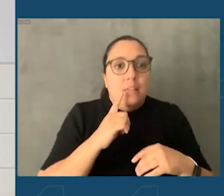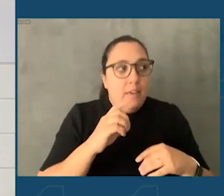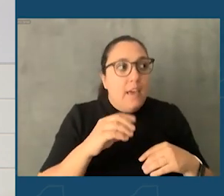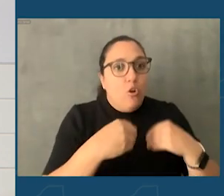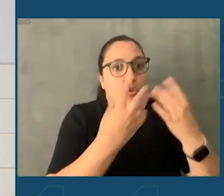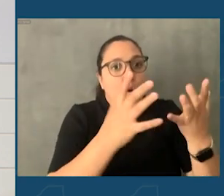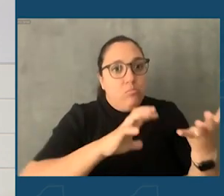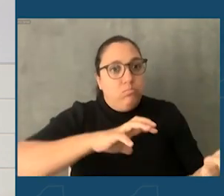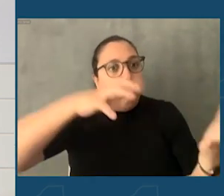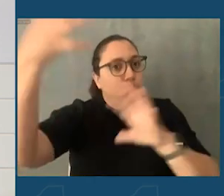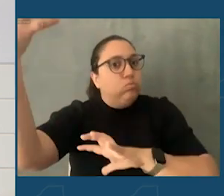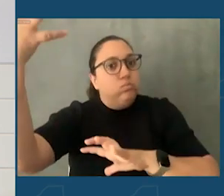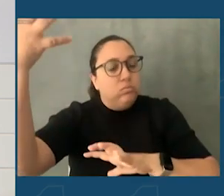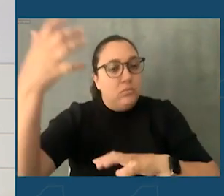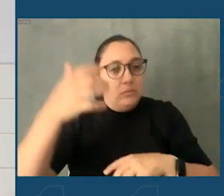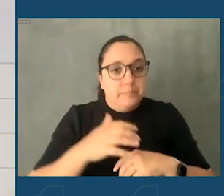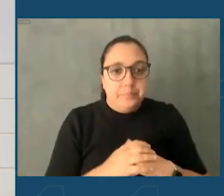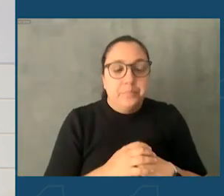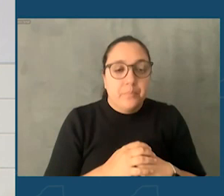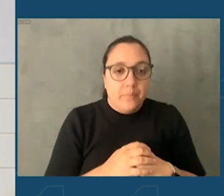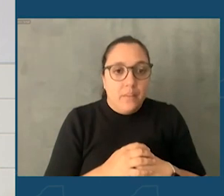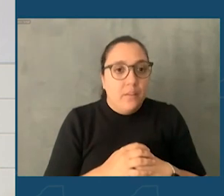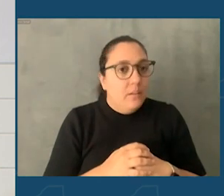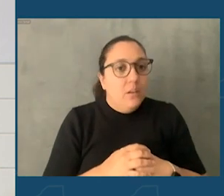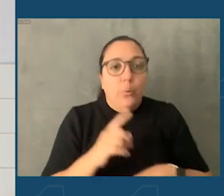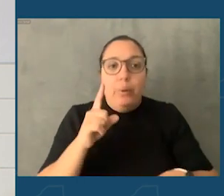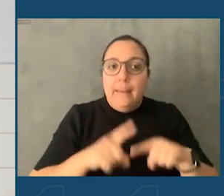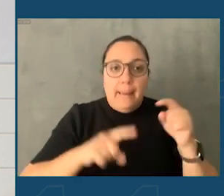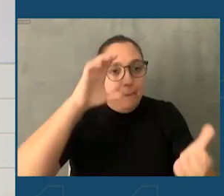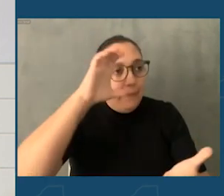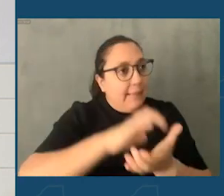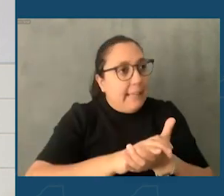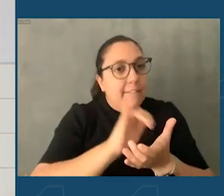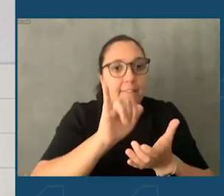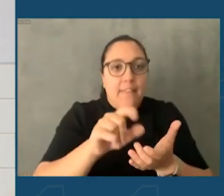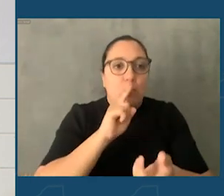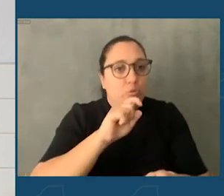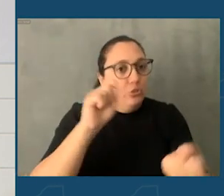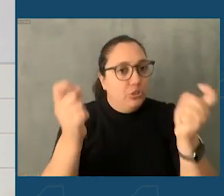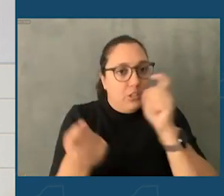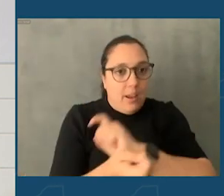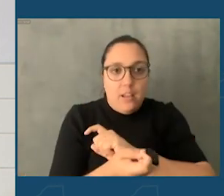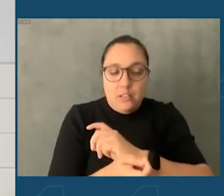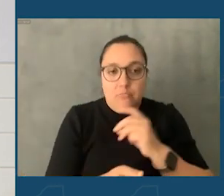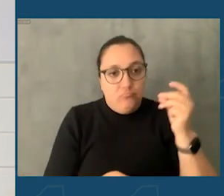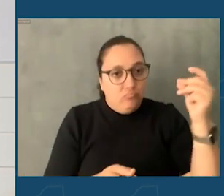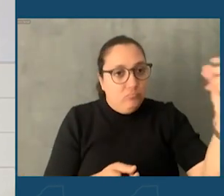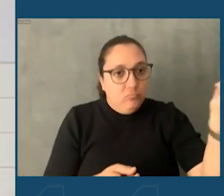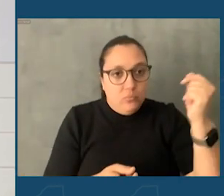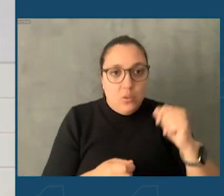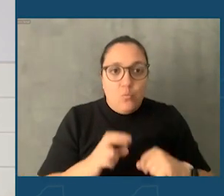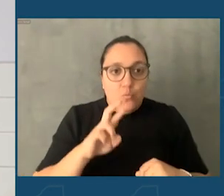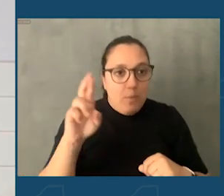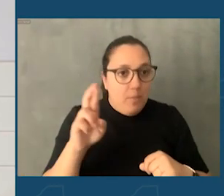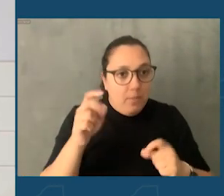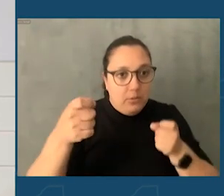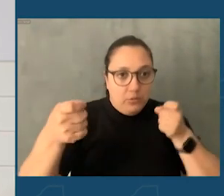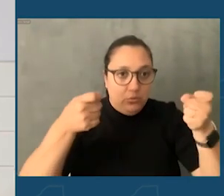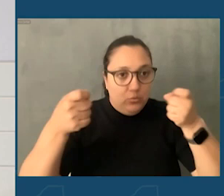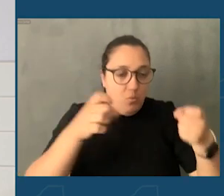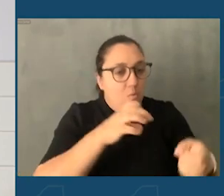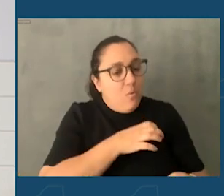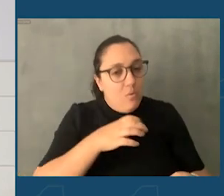dysfunction. We cannot believe all of a sudden that's going to change with a Republican-controlled Congress.